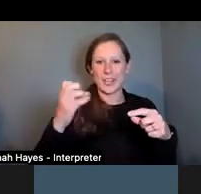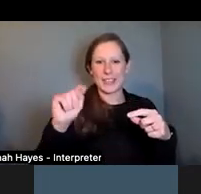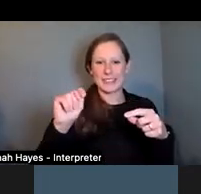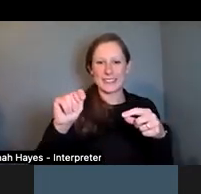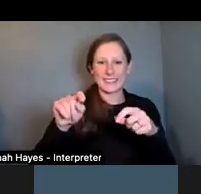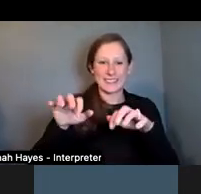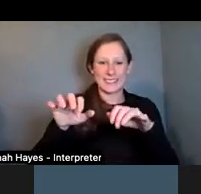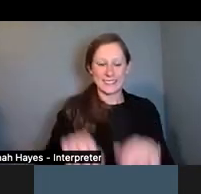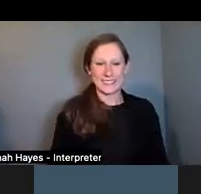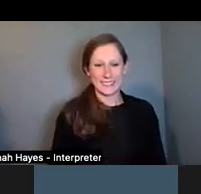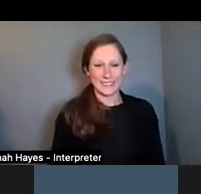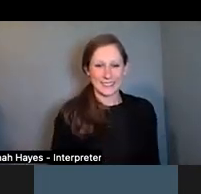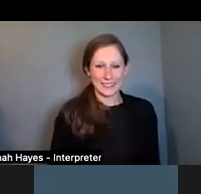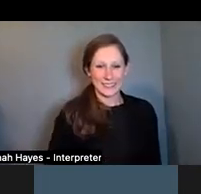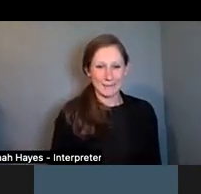Oh, let's see.